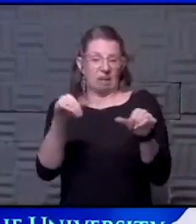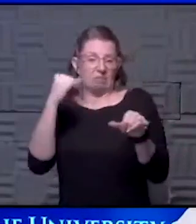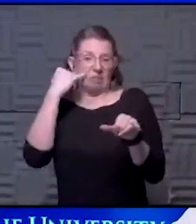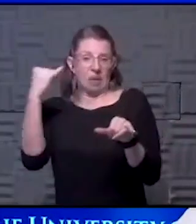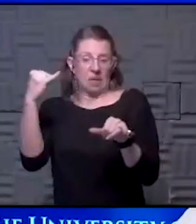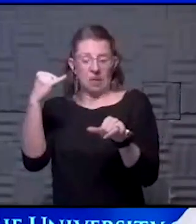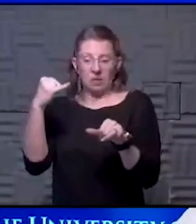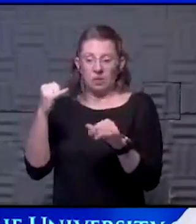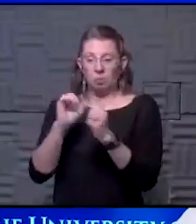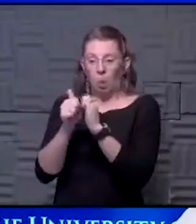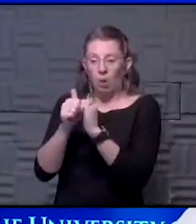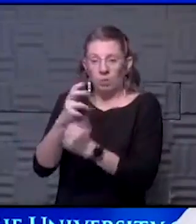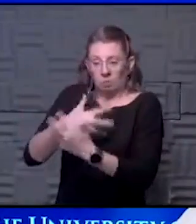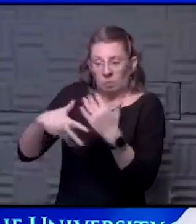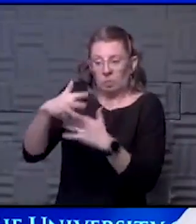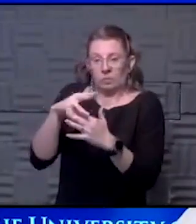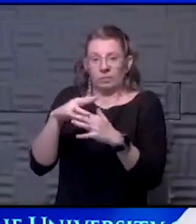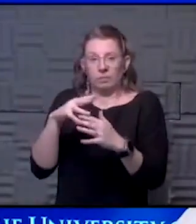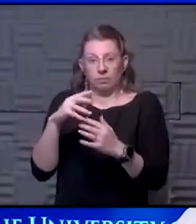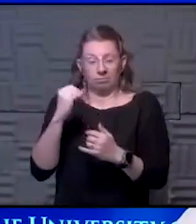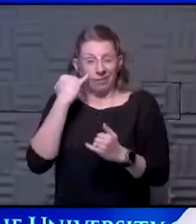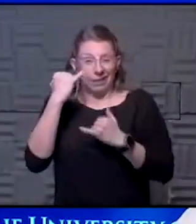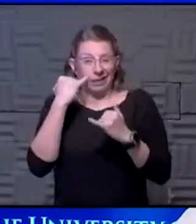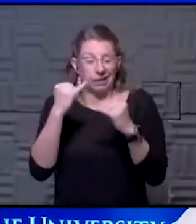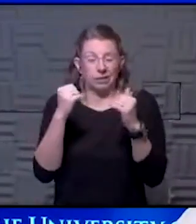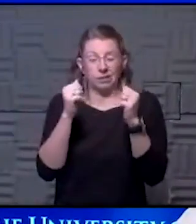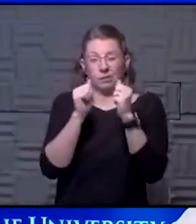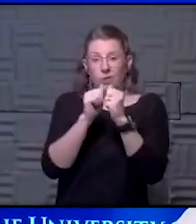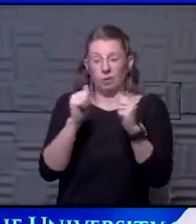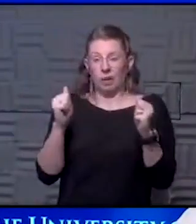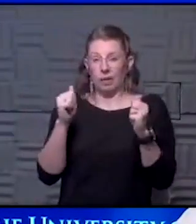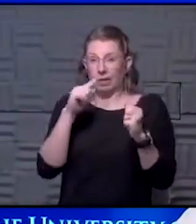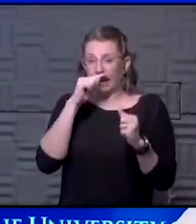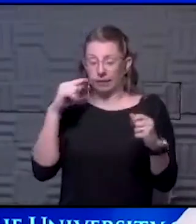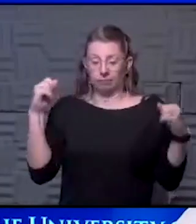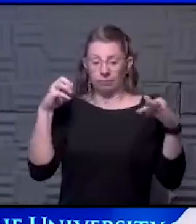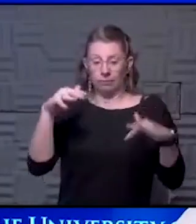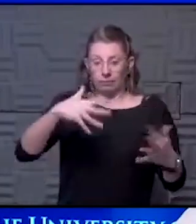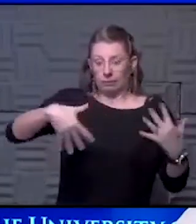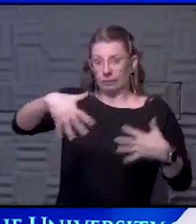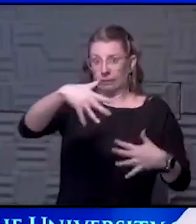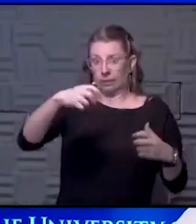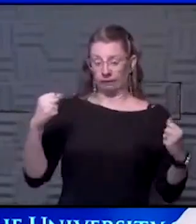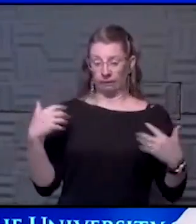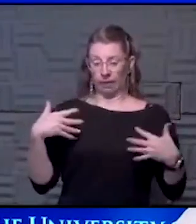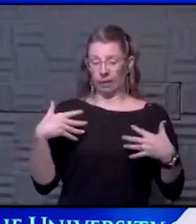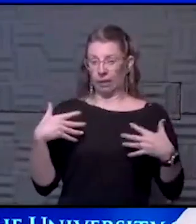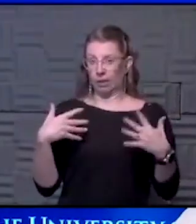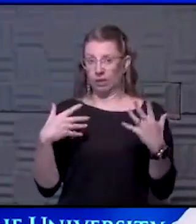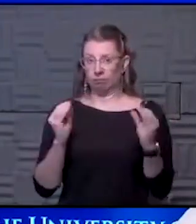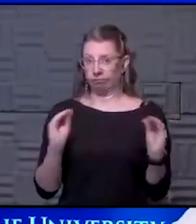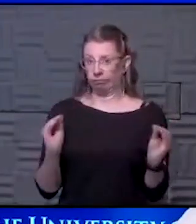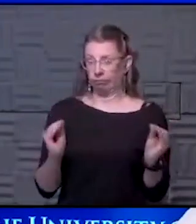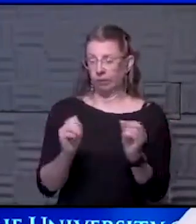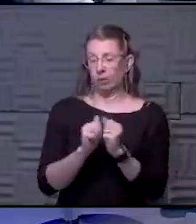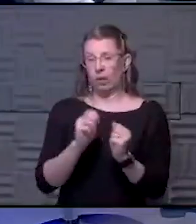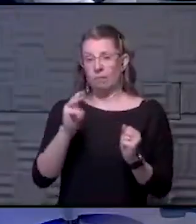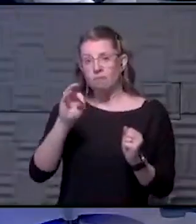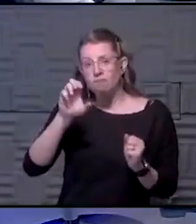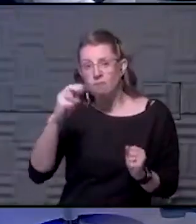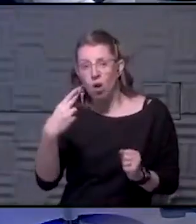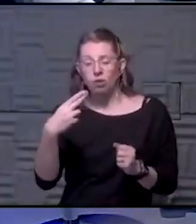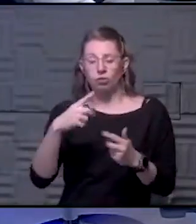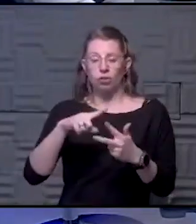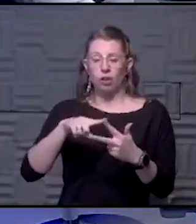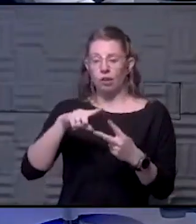close together. So any thoughts on letting kids get together without fear come March and April when the weather gets better? Can my kids get together